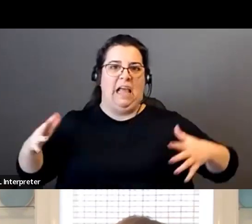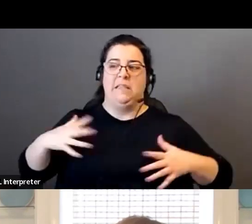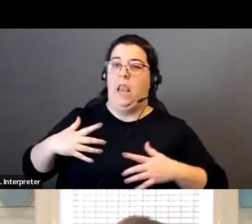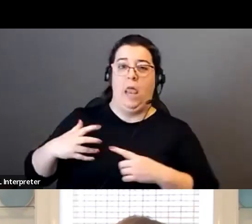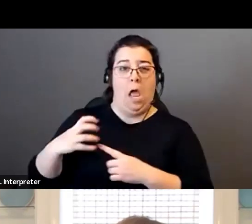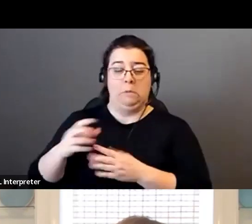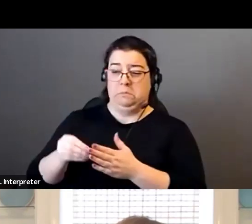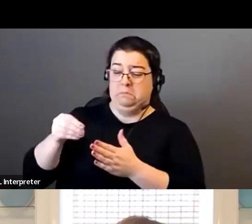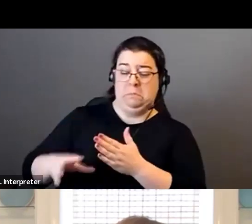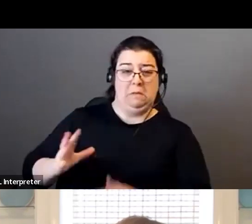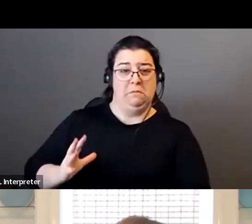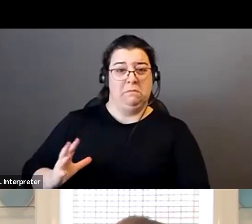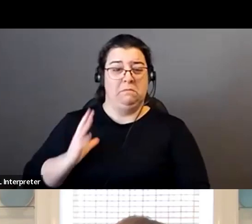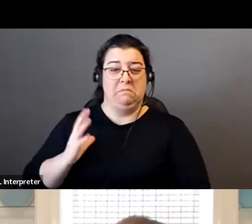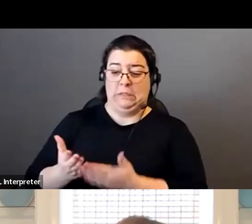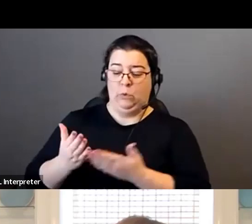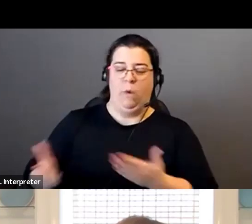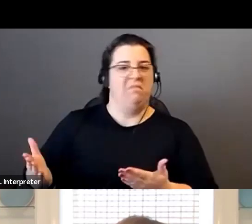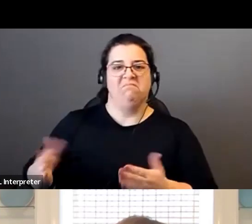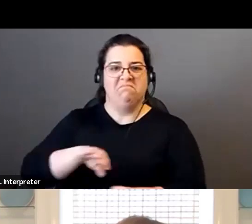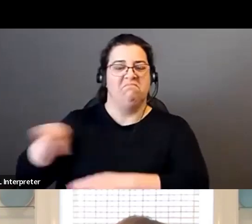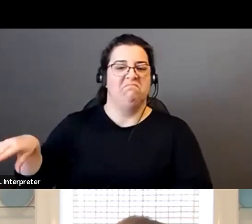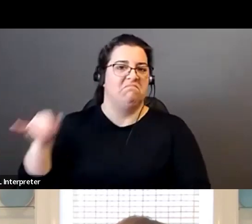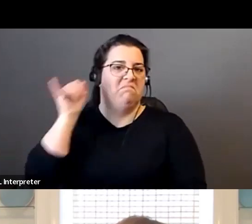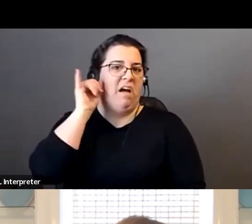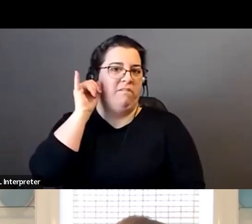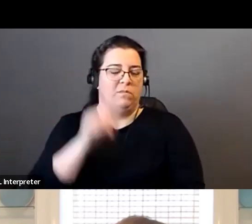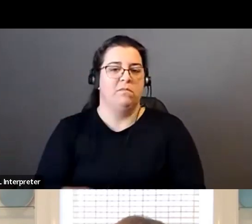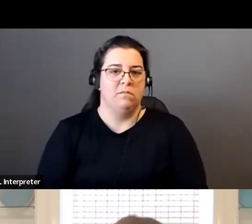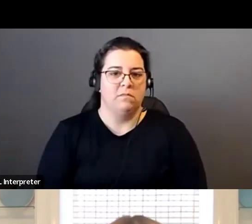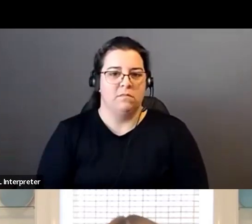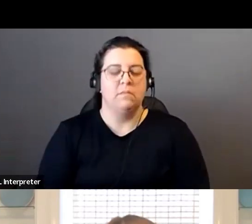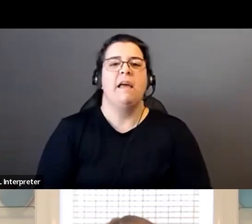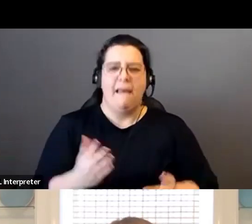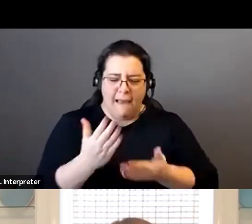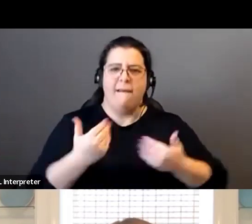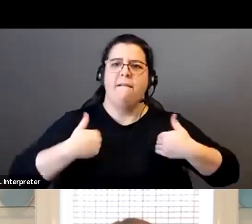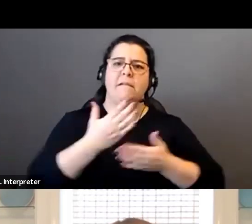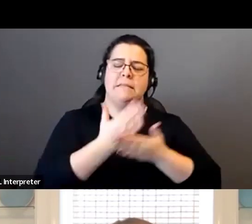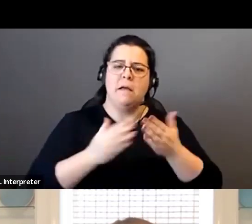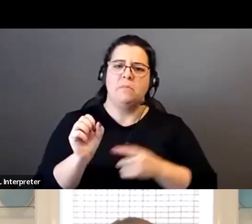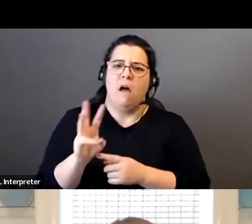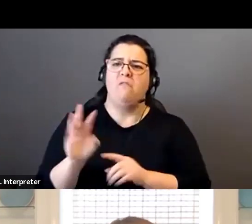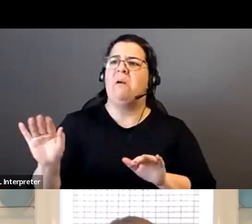that people can click on it, and they can record it right there and send it to you. Jordan, if you can put that down,